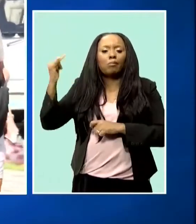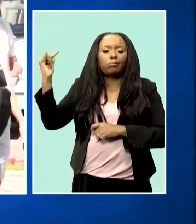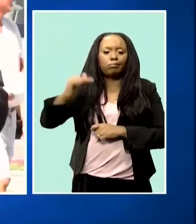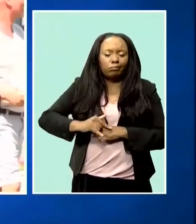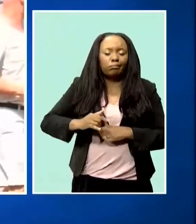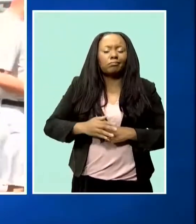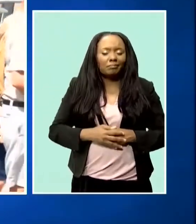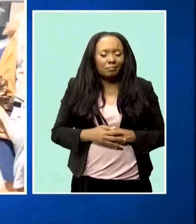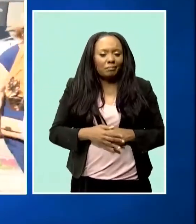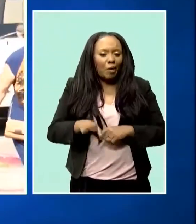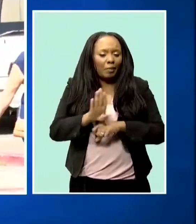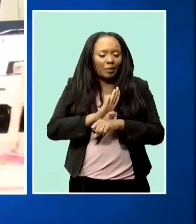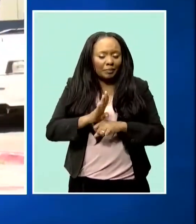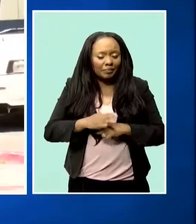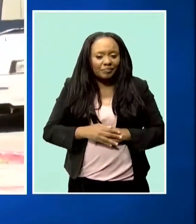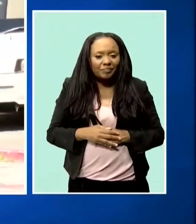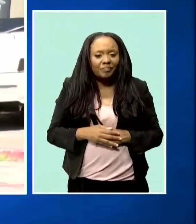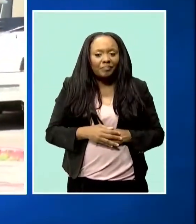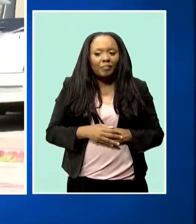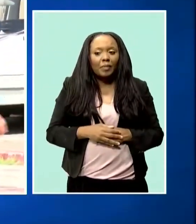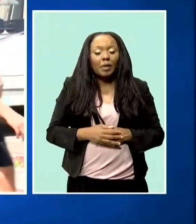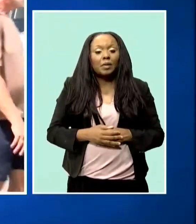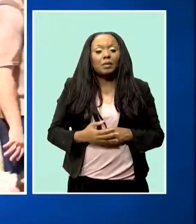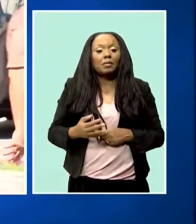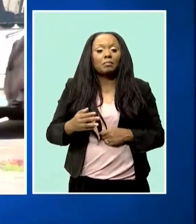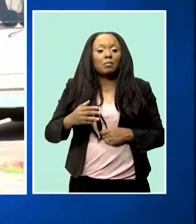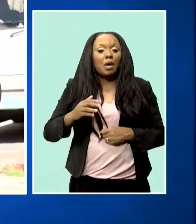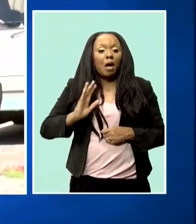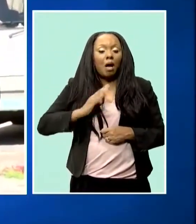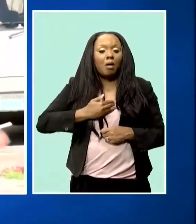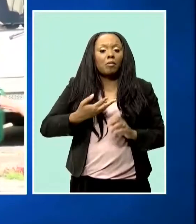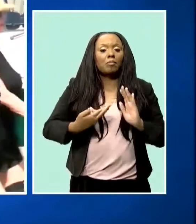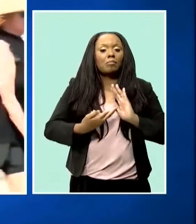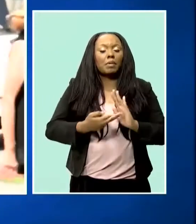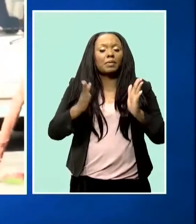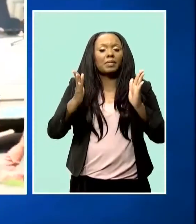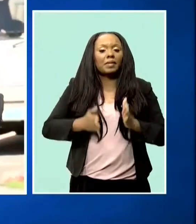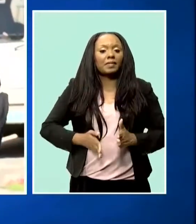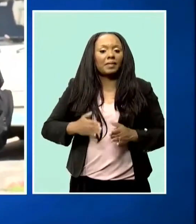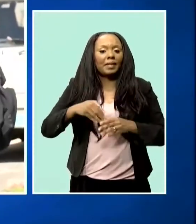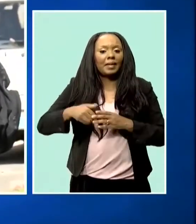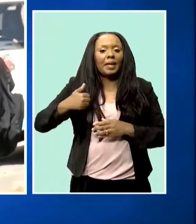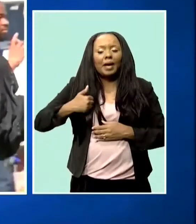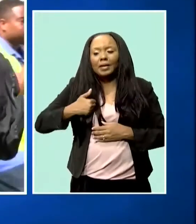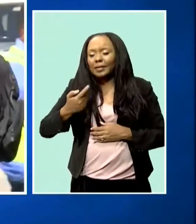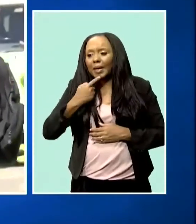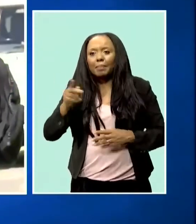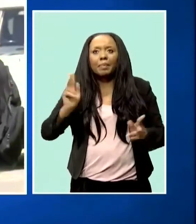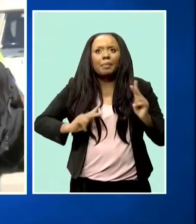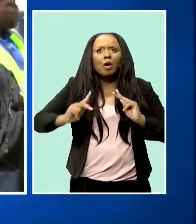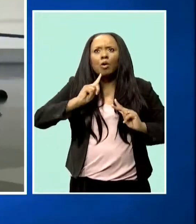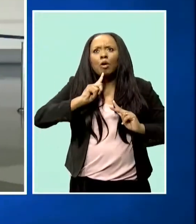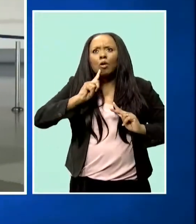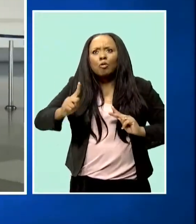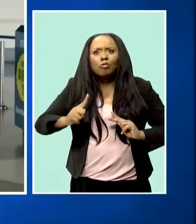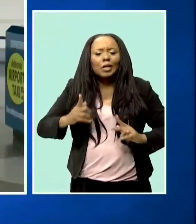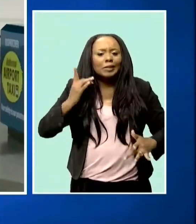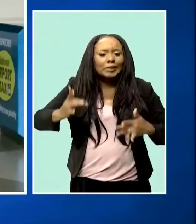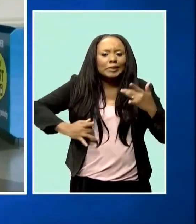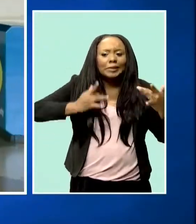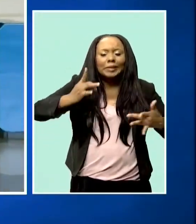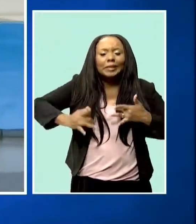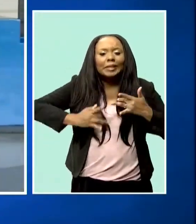Marketing Incorporated Director for Canada, Peter Mears, notes the news was met with rejoicing as it enhances the